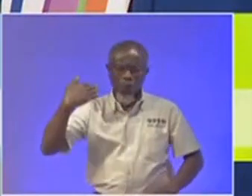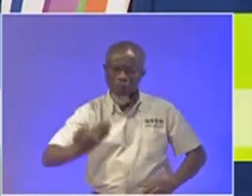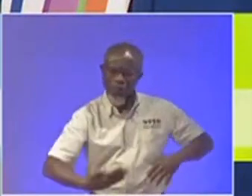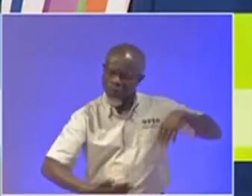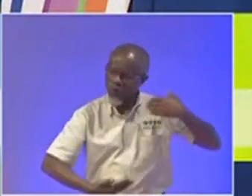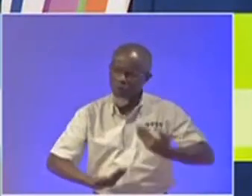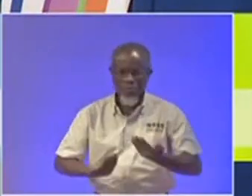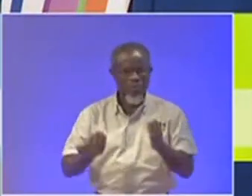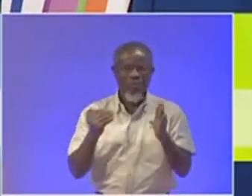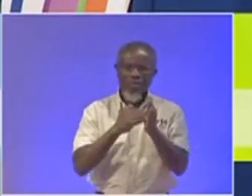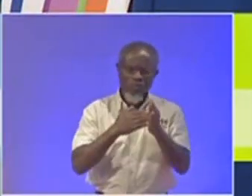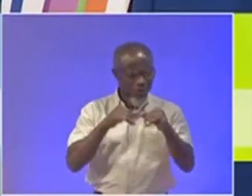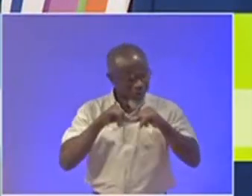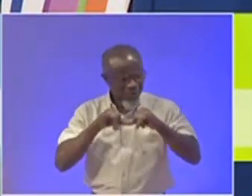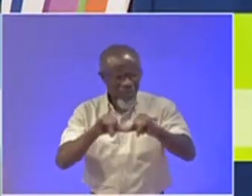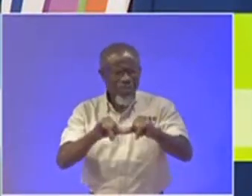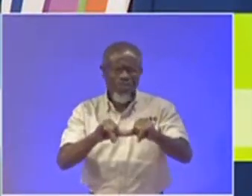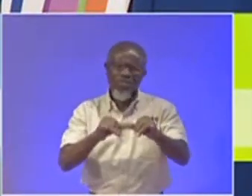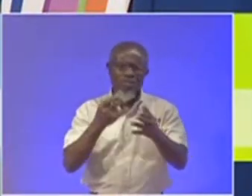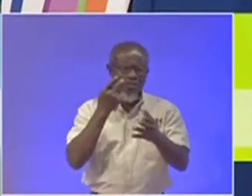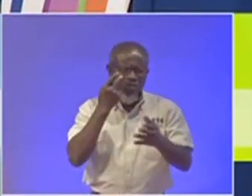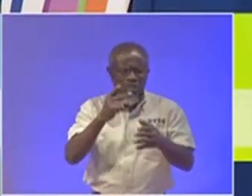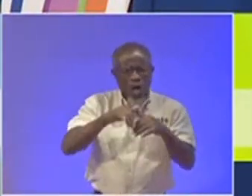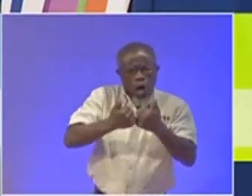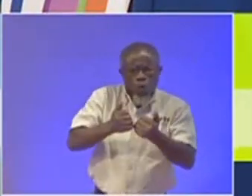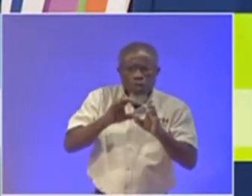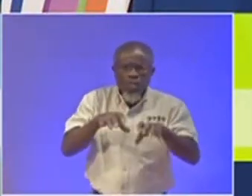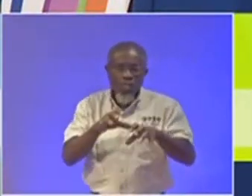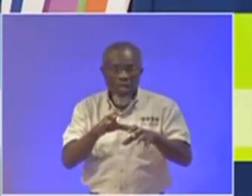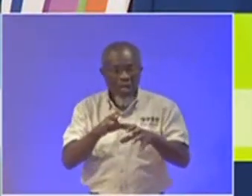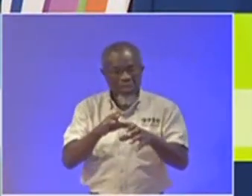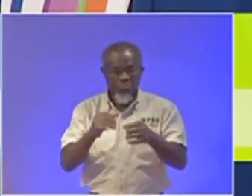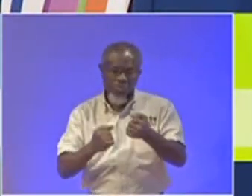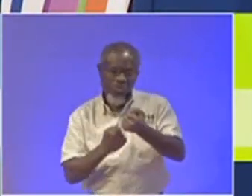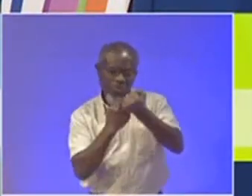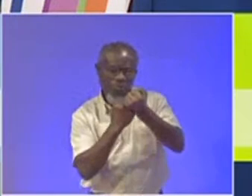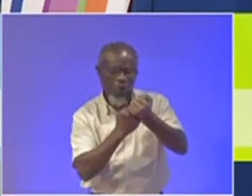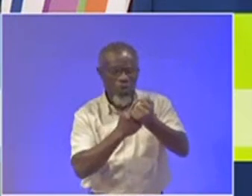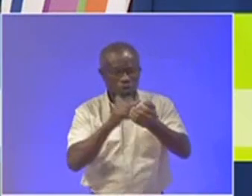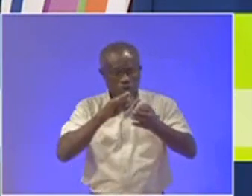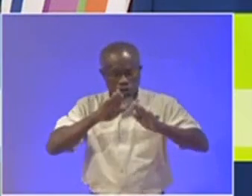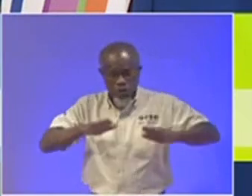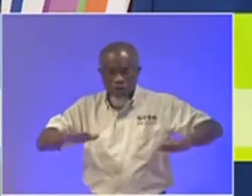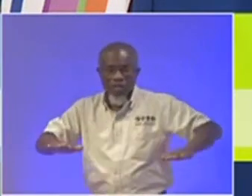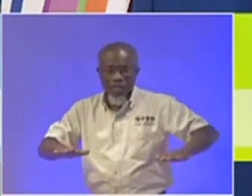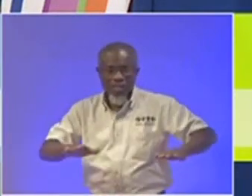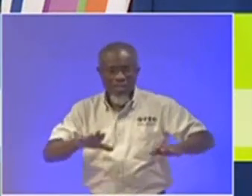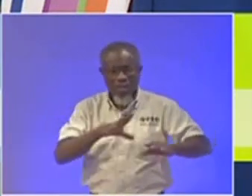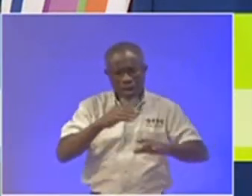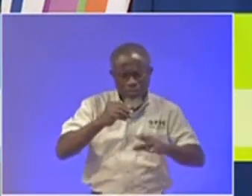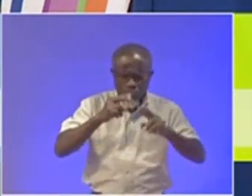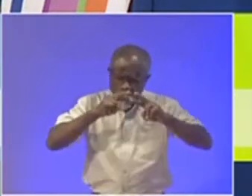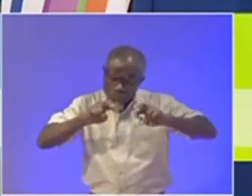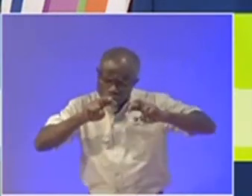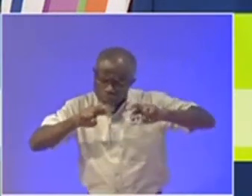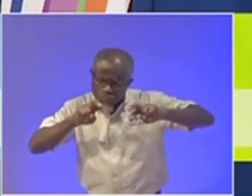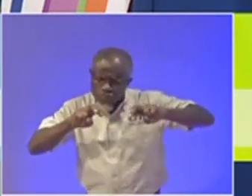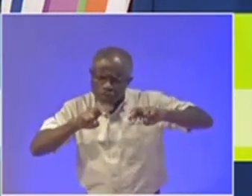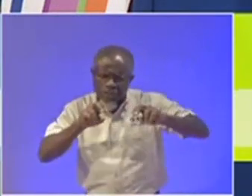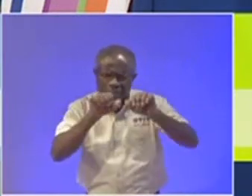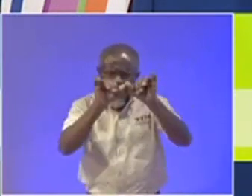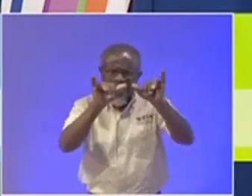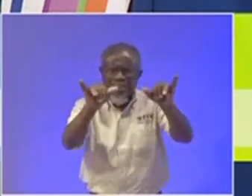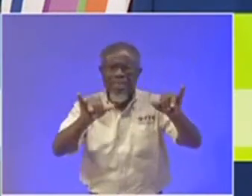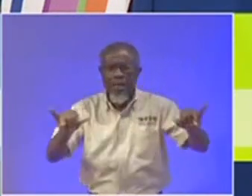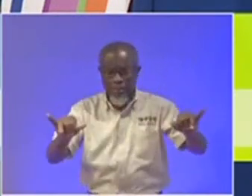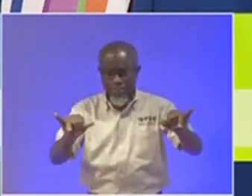Welcome back. We are continuing to see how we can enable student success and the monitoring system that we were